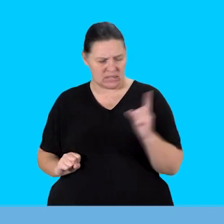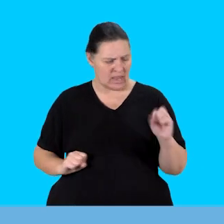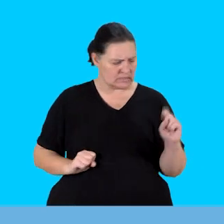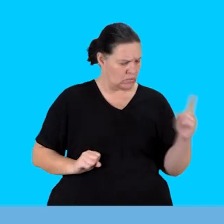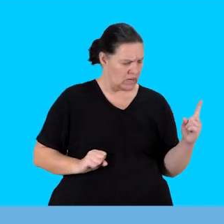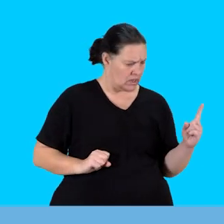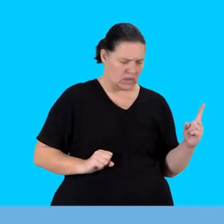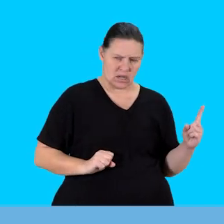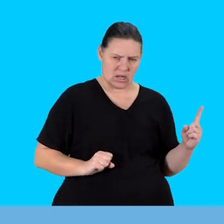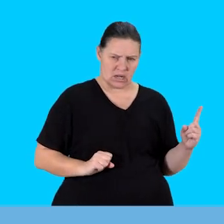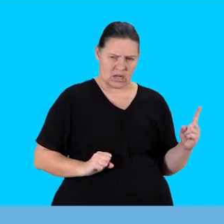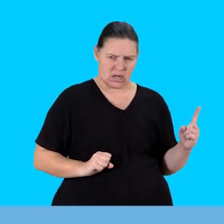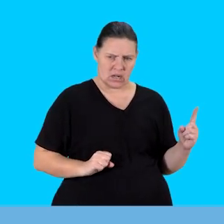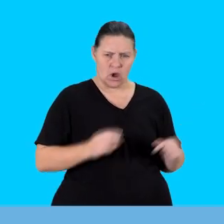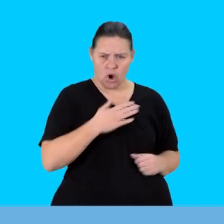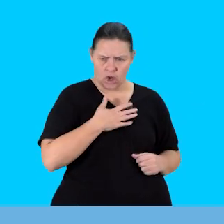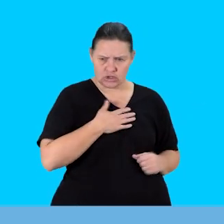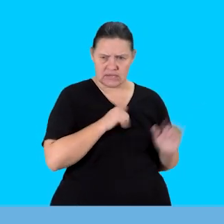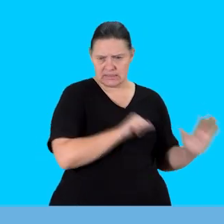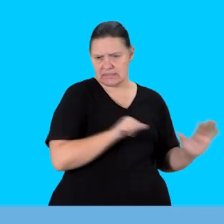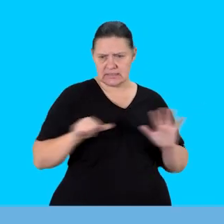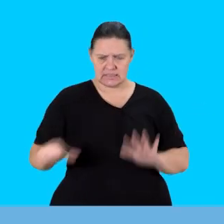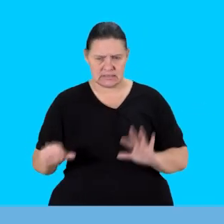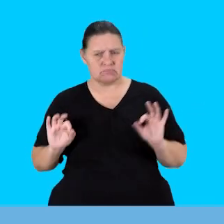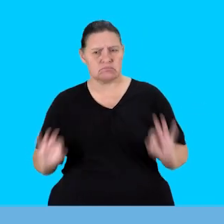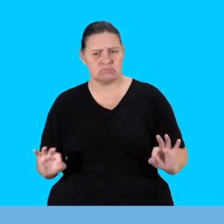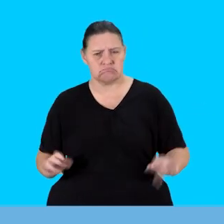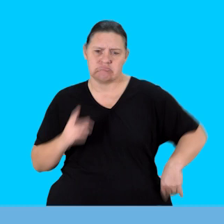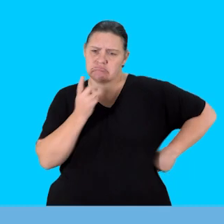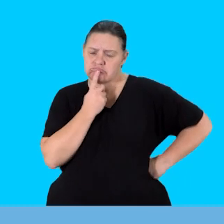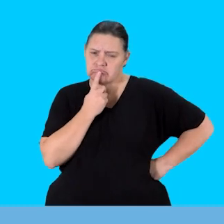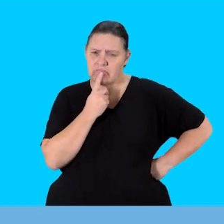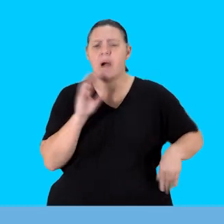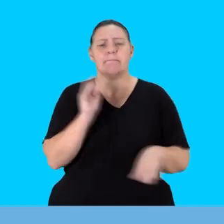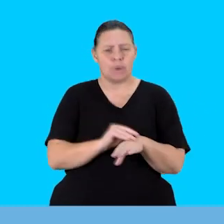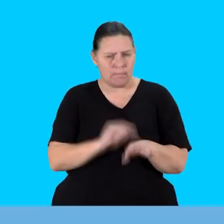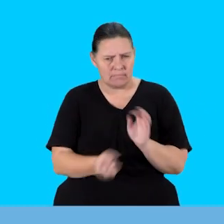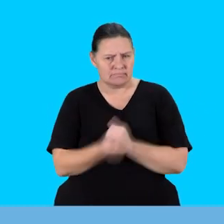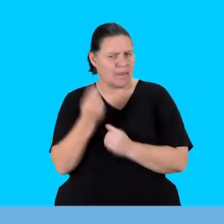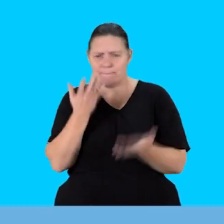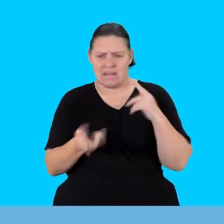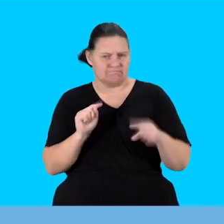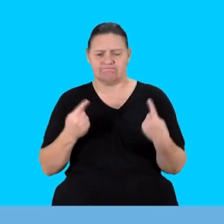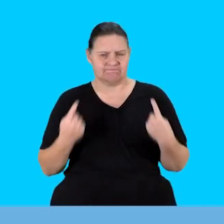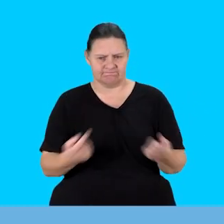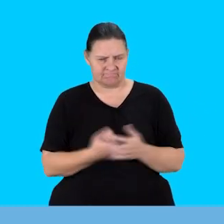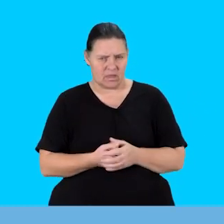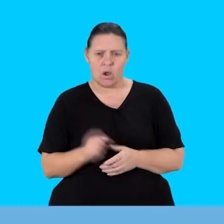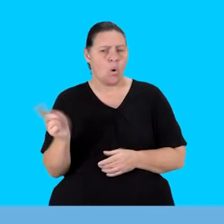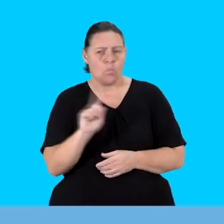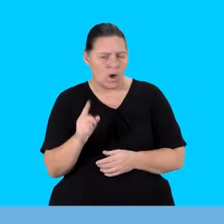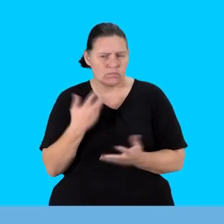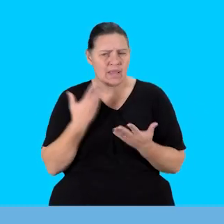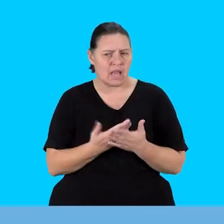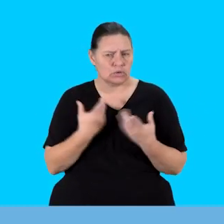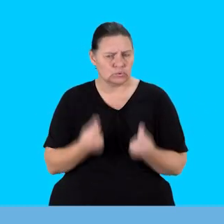2. Oxygen is now going to be 6. And now we're seeing that this is not going to balance. So what is